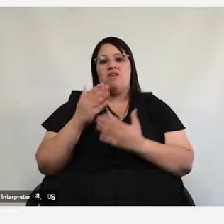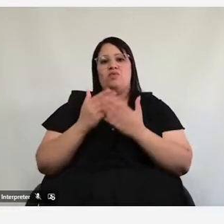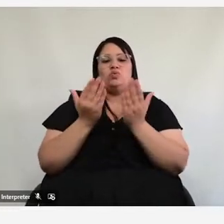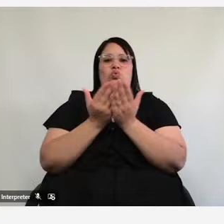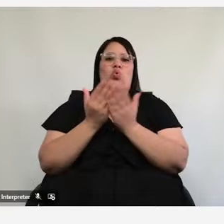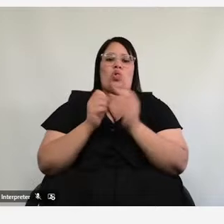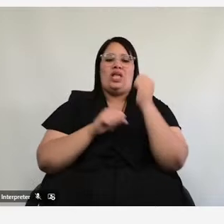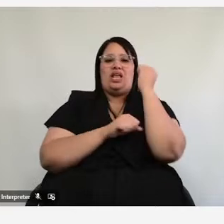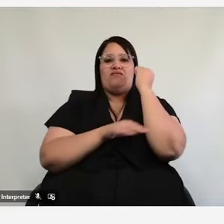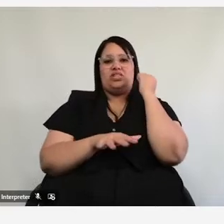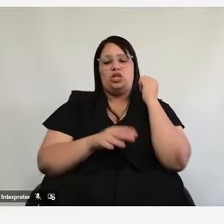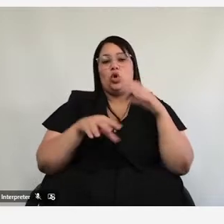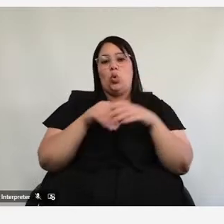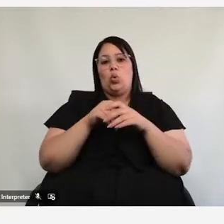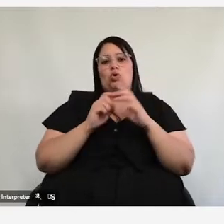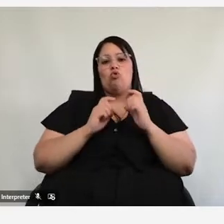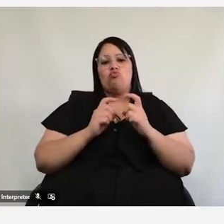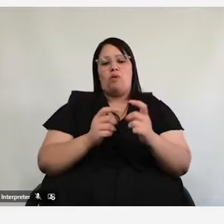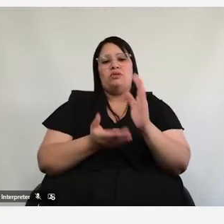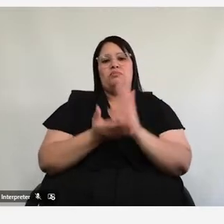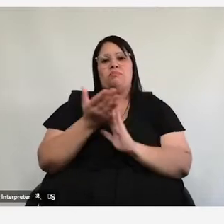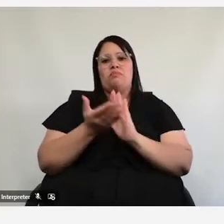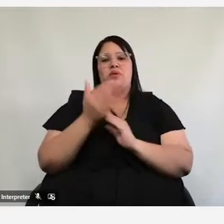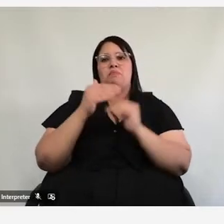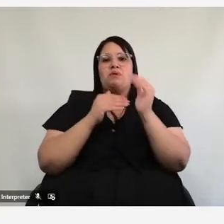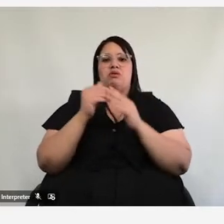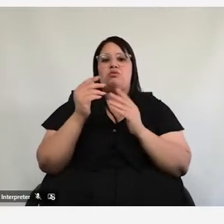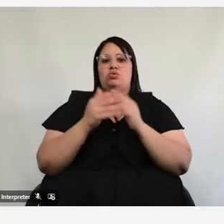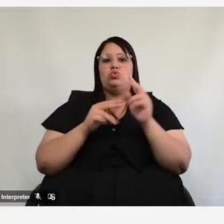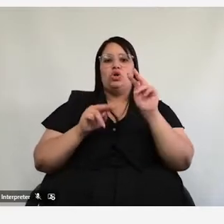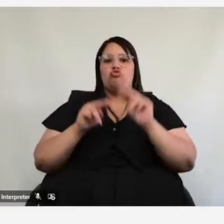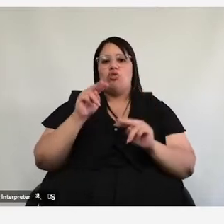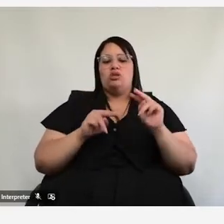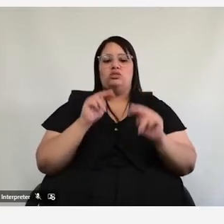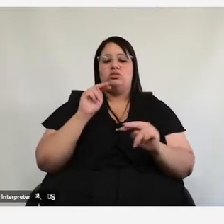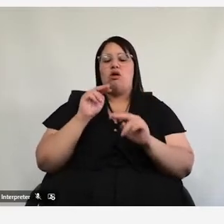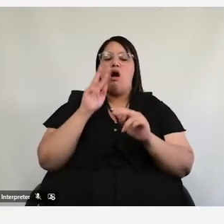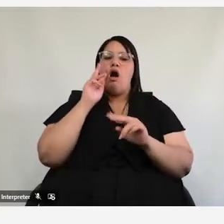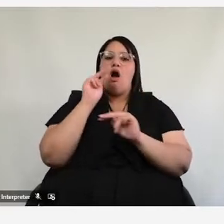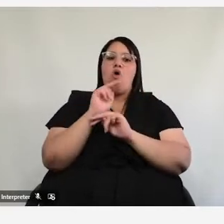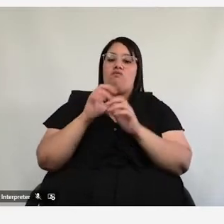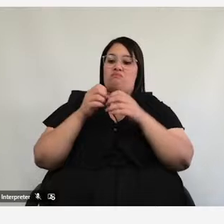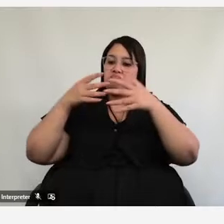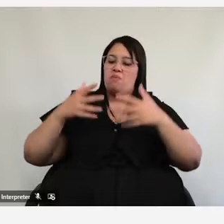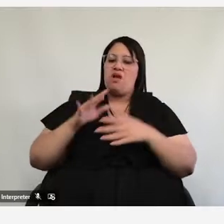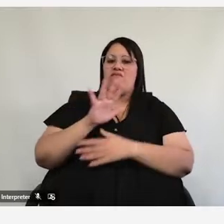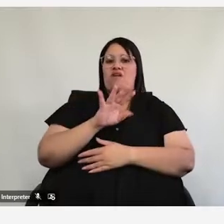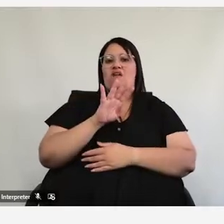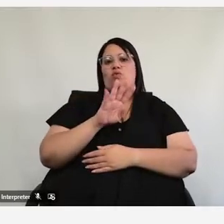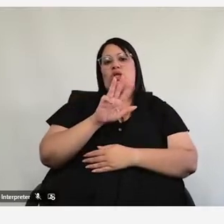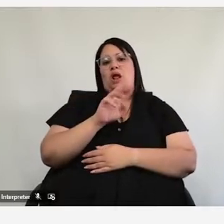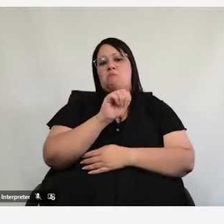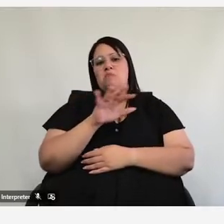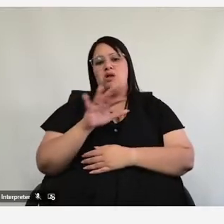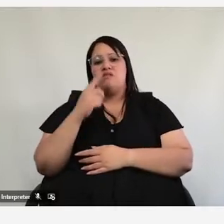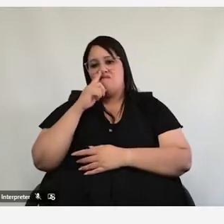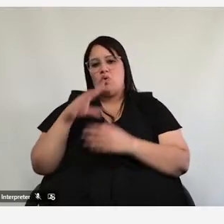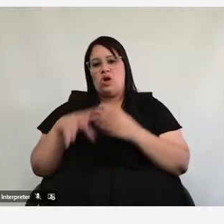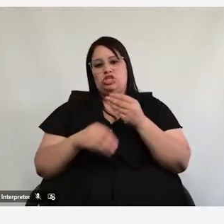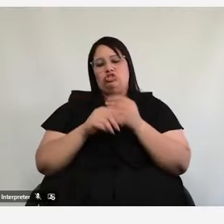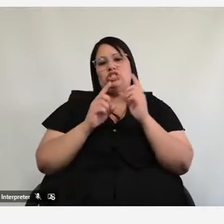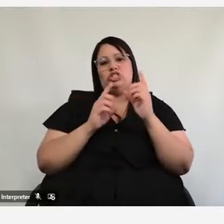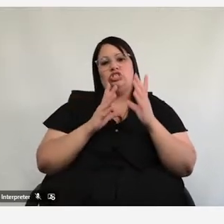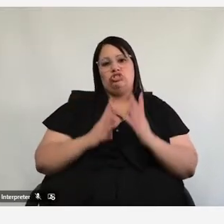infrastructure, including rapid builds to address overcrowding, and 549 million for additional teachers